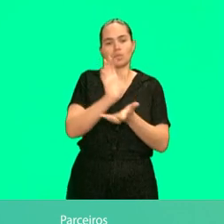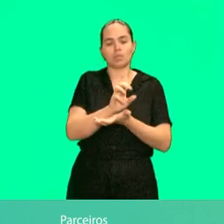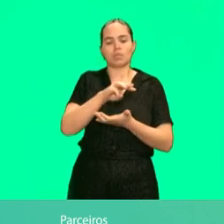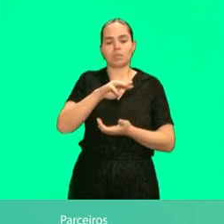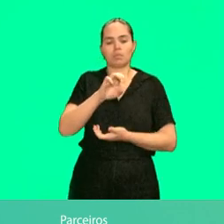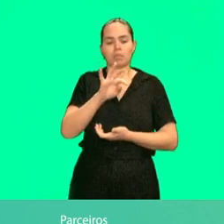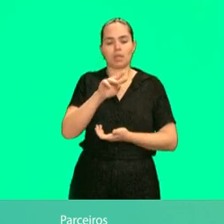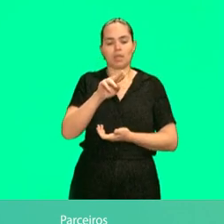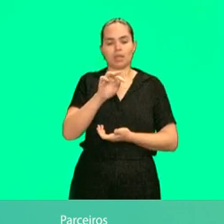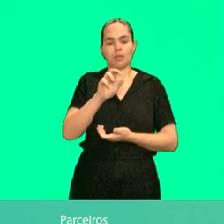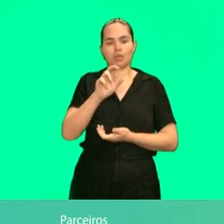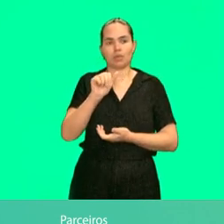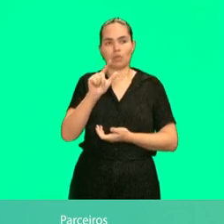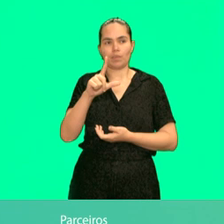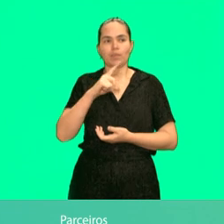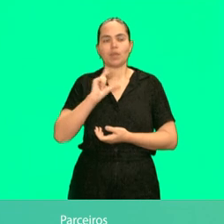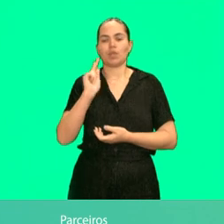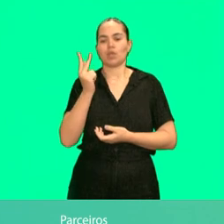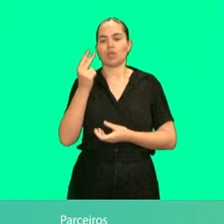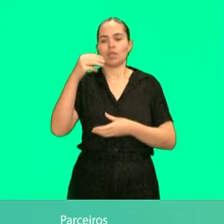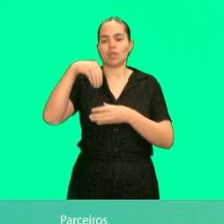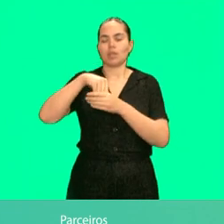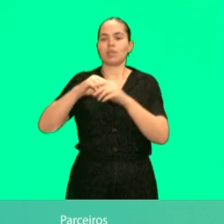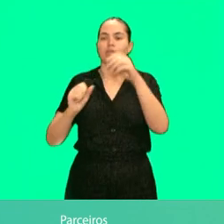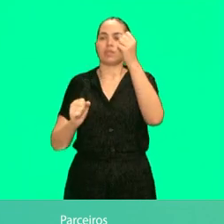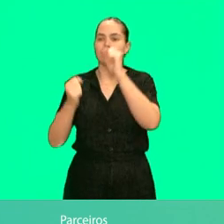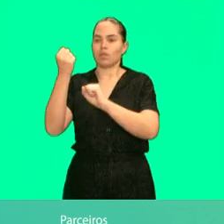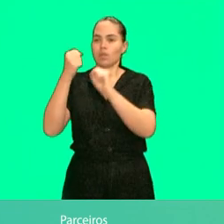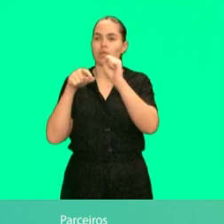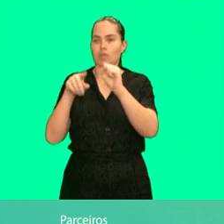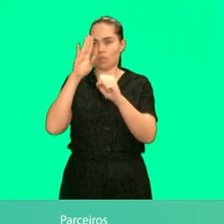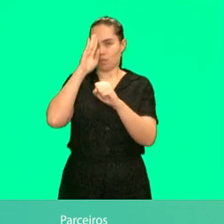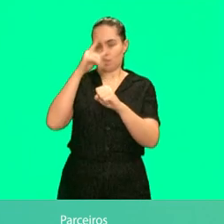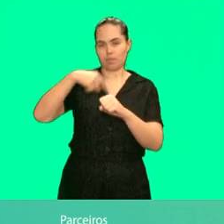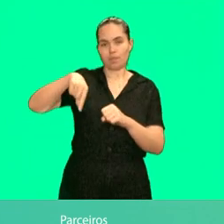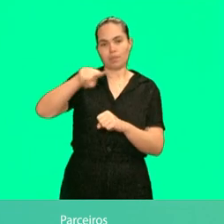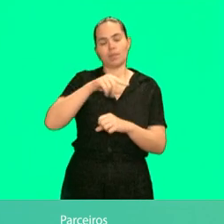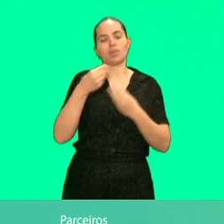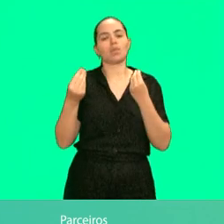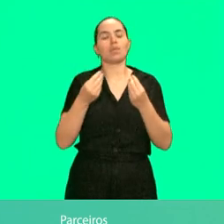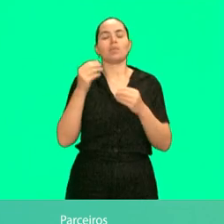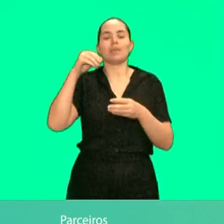methyl ethylene. Also, I can have hydrogen